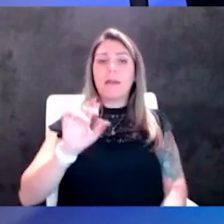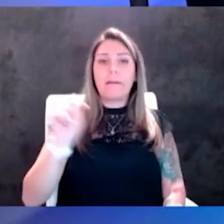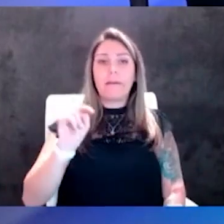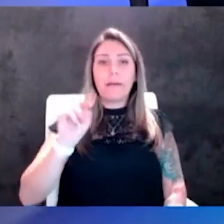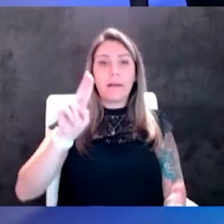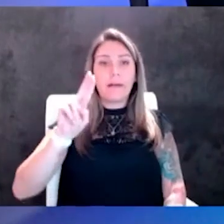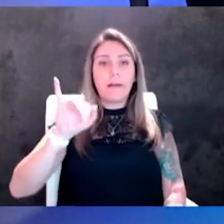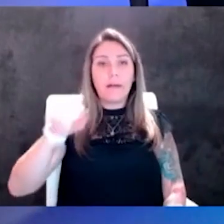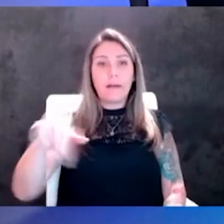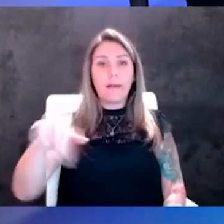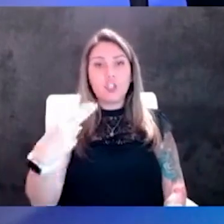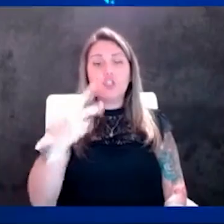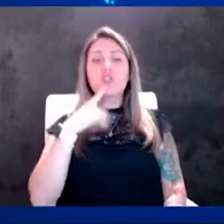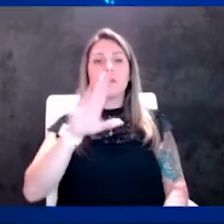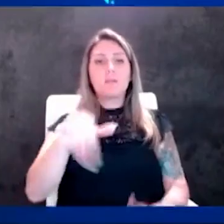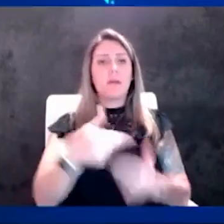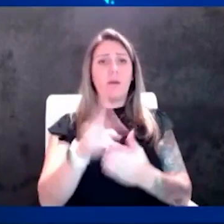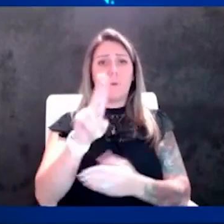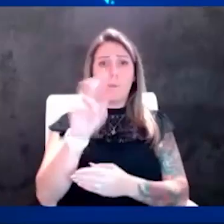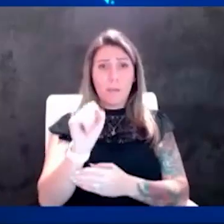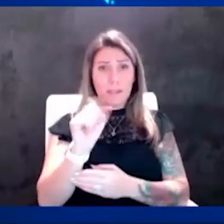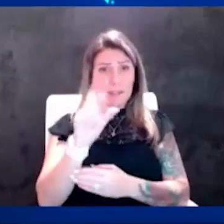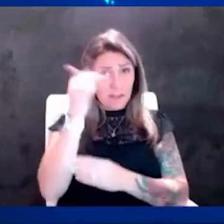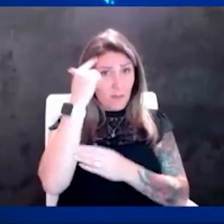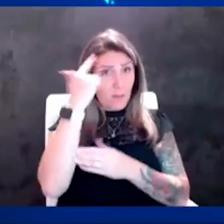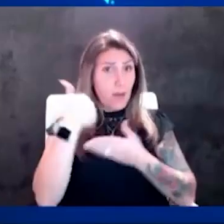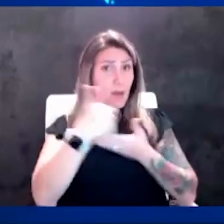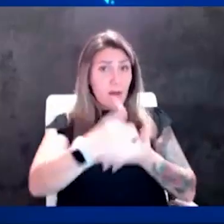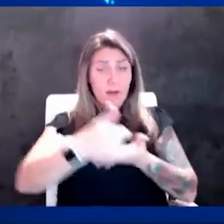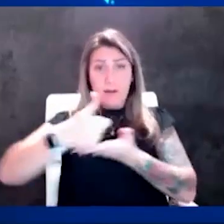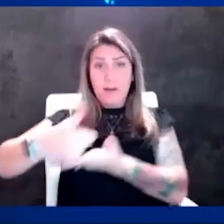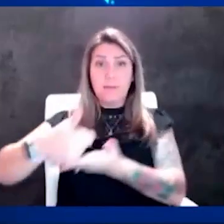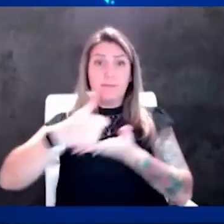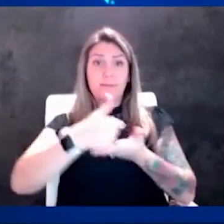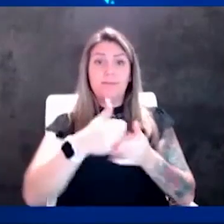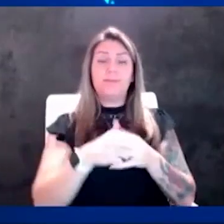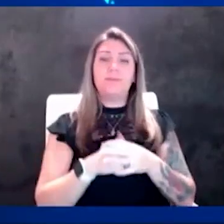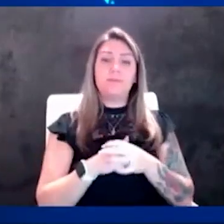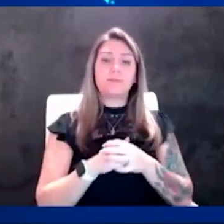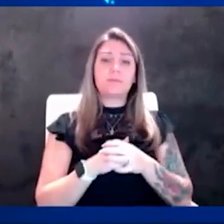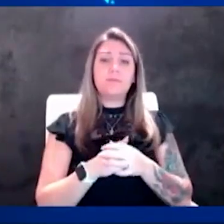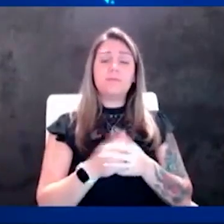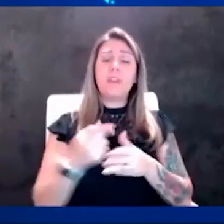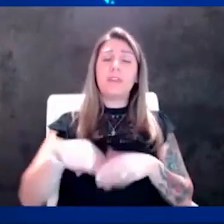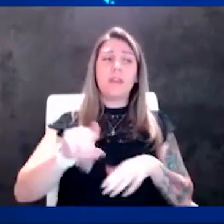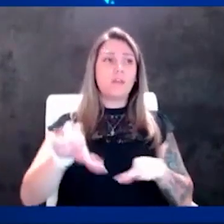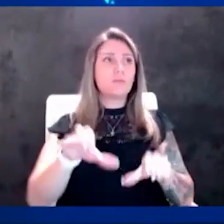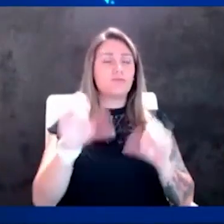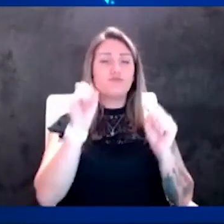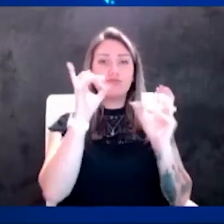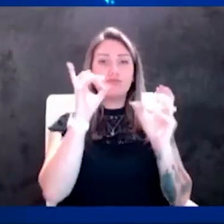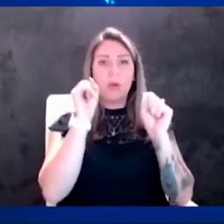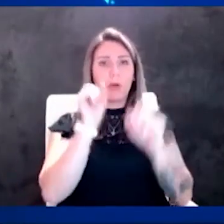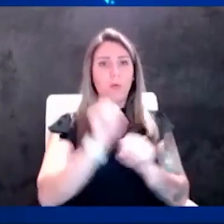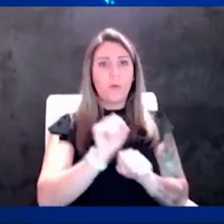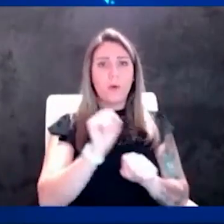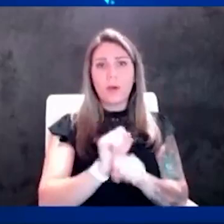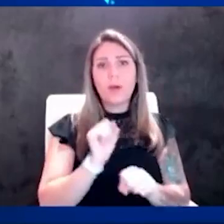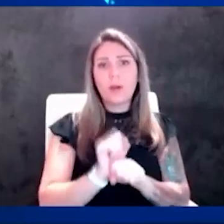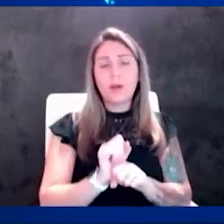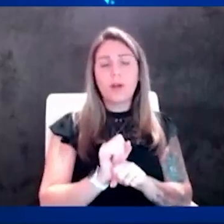government at our helping us. Yes, and yes. they do remarkable work. I mean, these are such good